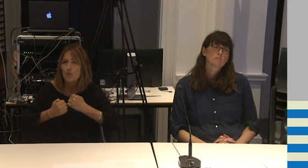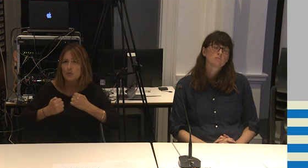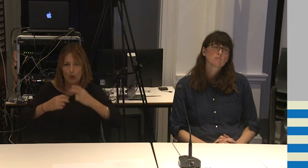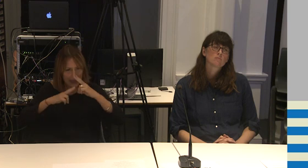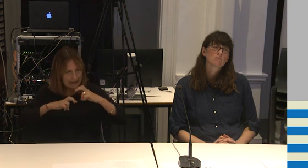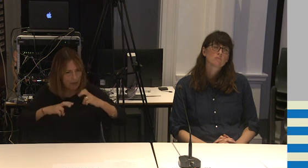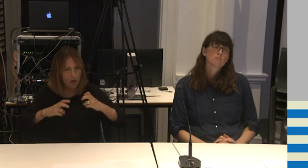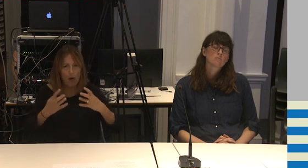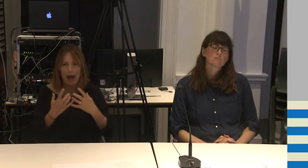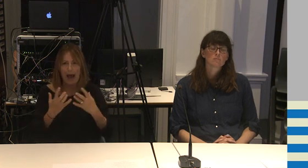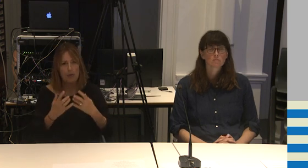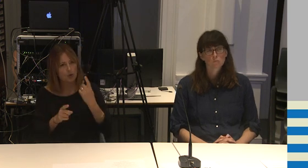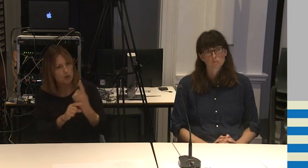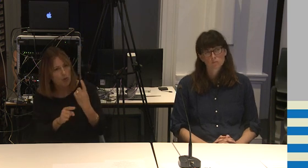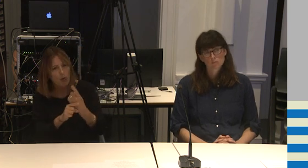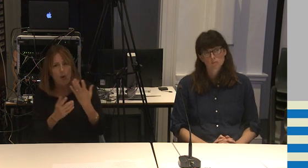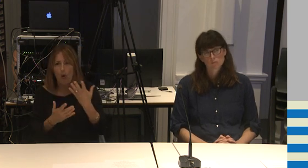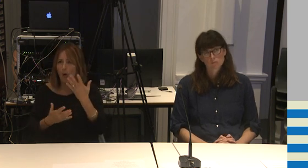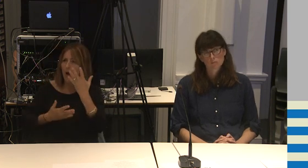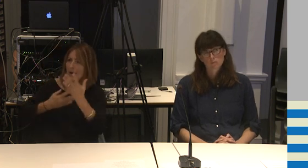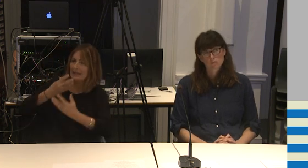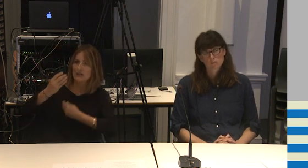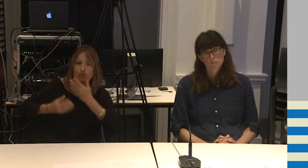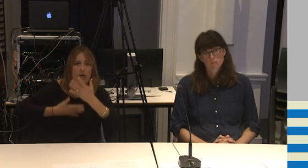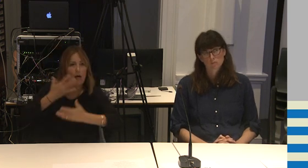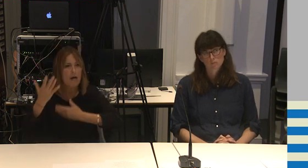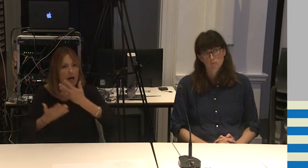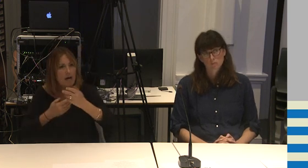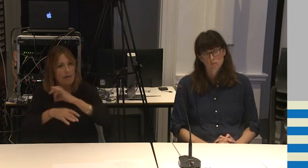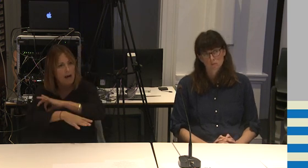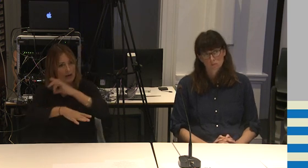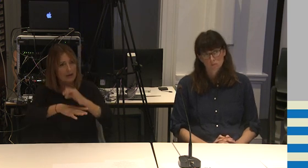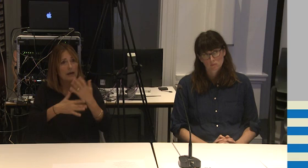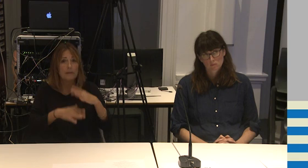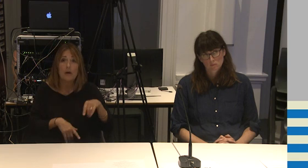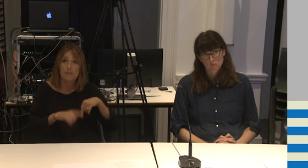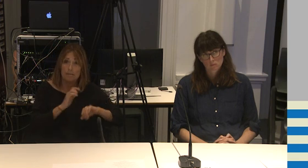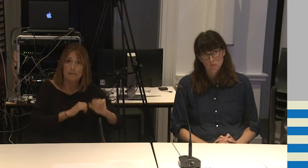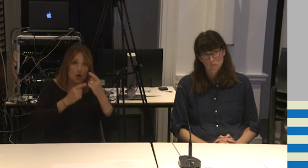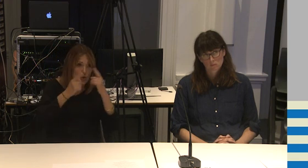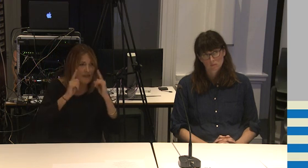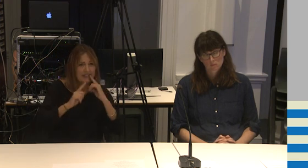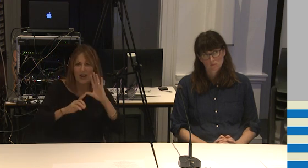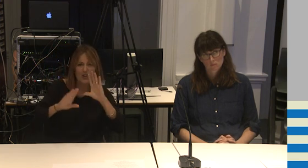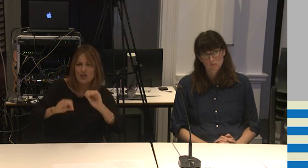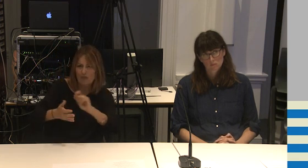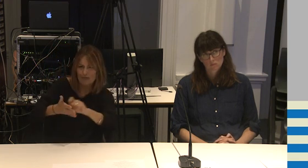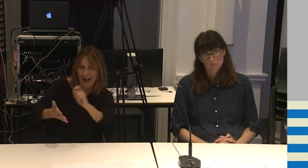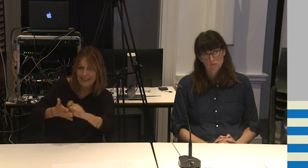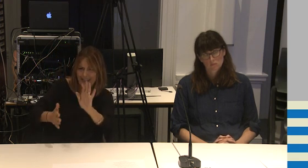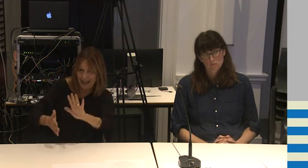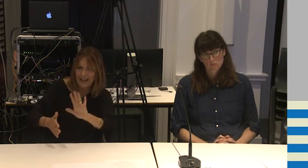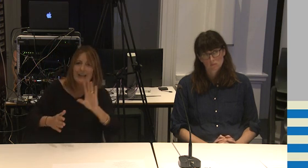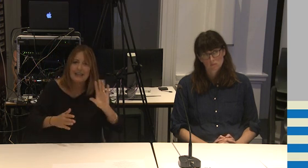we describe architecture. I know there have been cases at university where I've been told to stop writing things down and